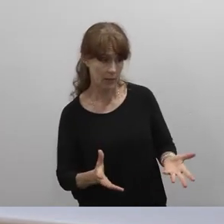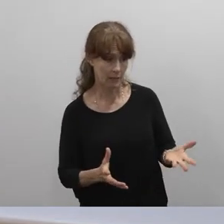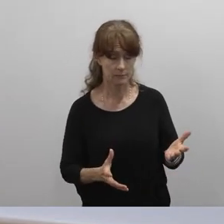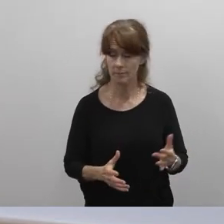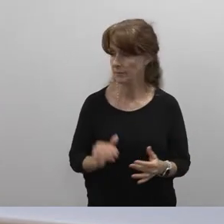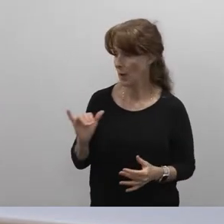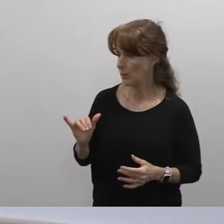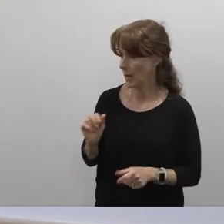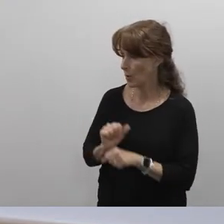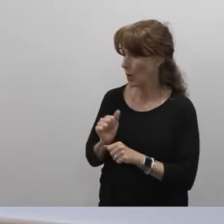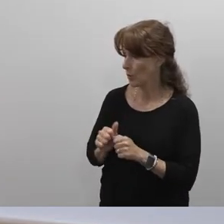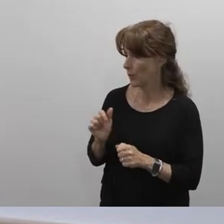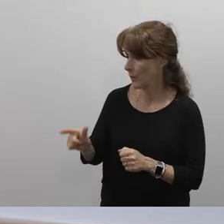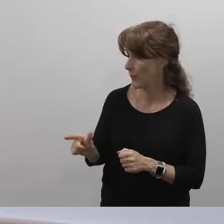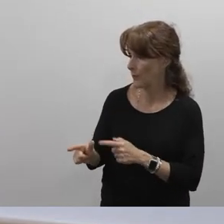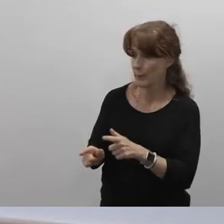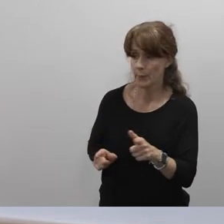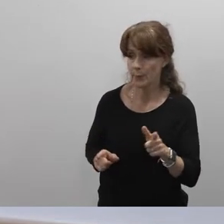We work with you,